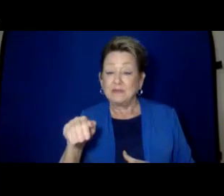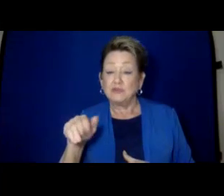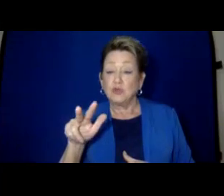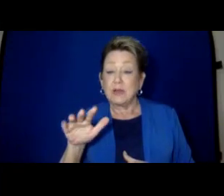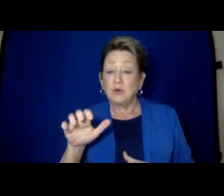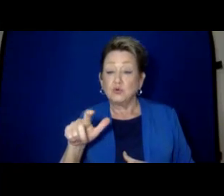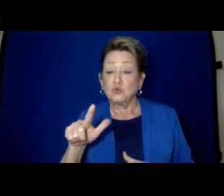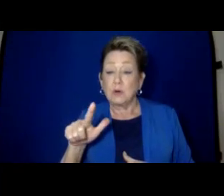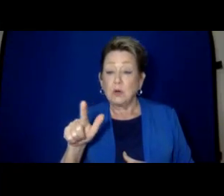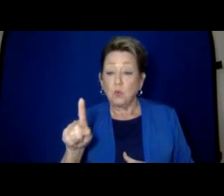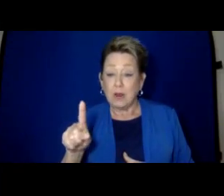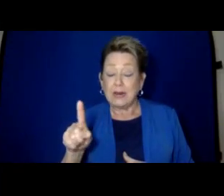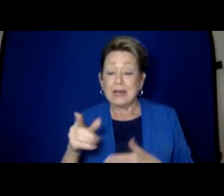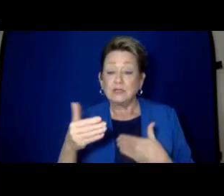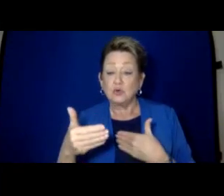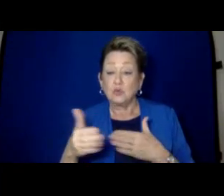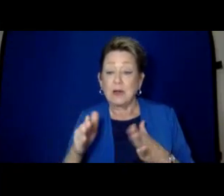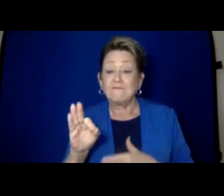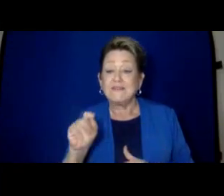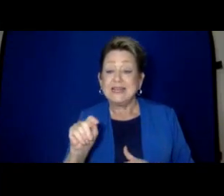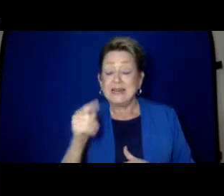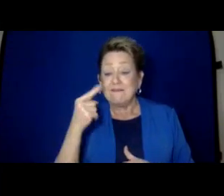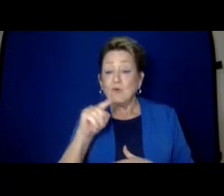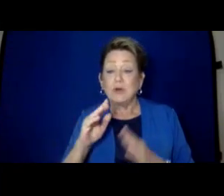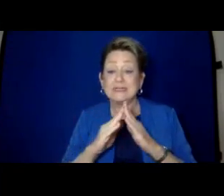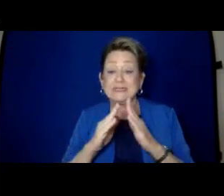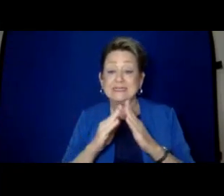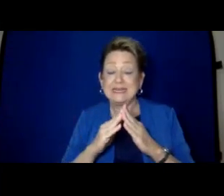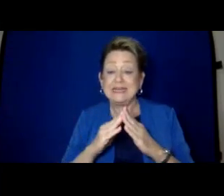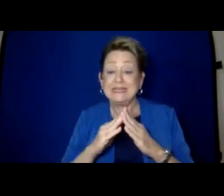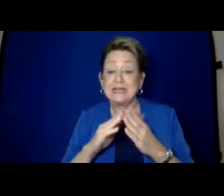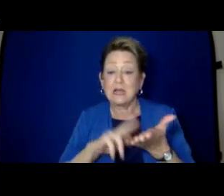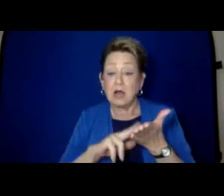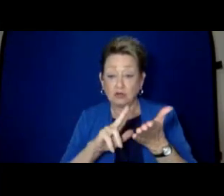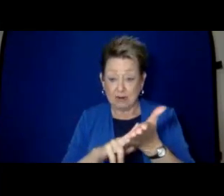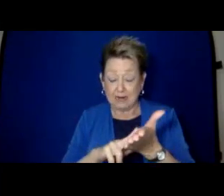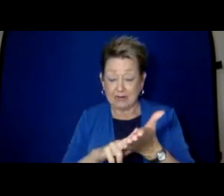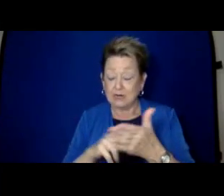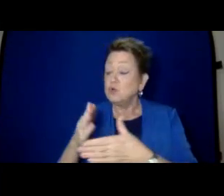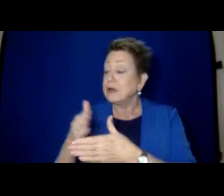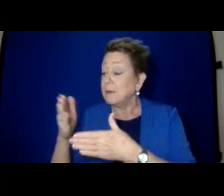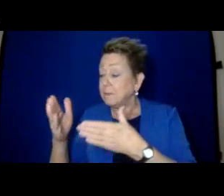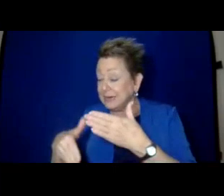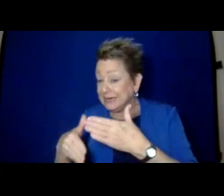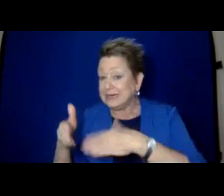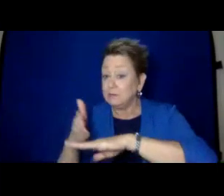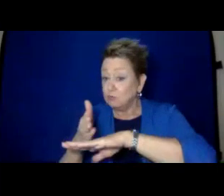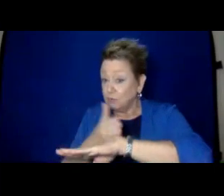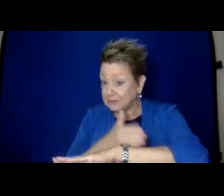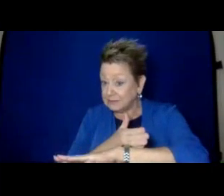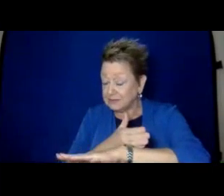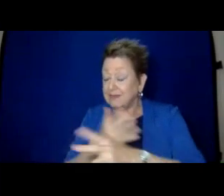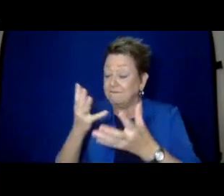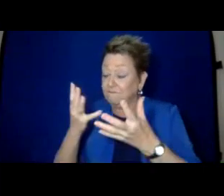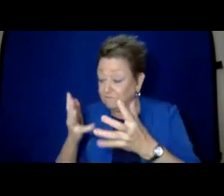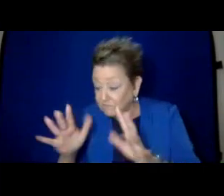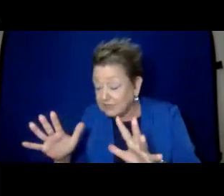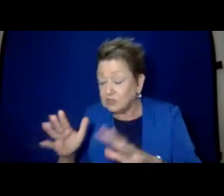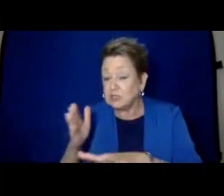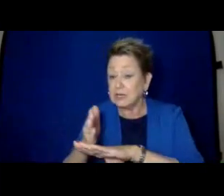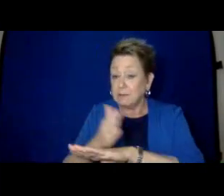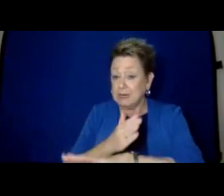square feet, for the city's designated contractor to complete the improvements. And then once the improvements are completed, for the city and its